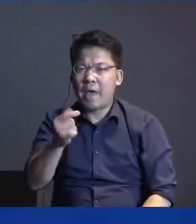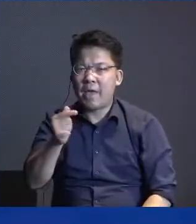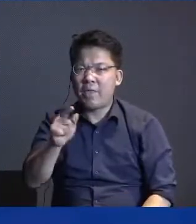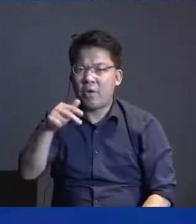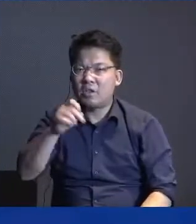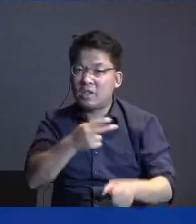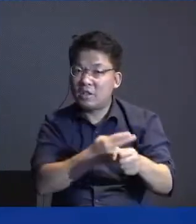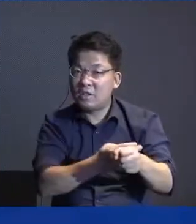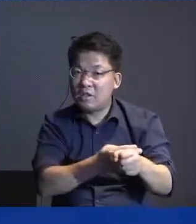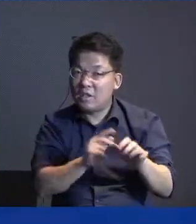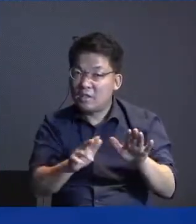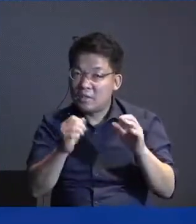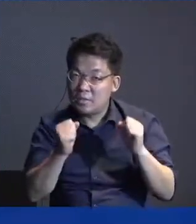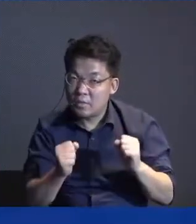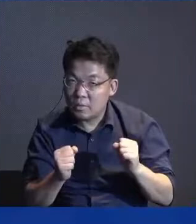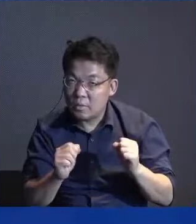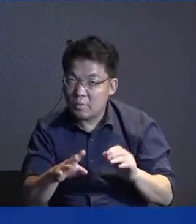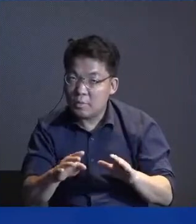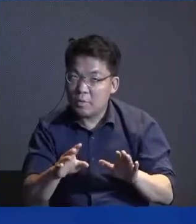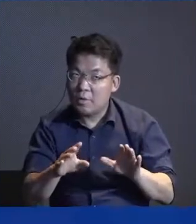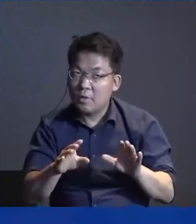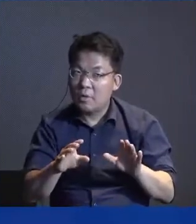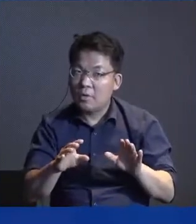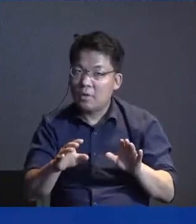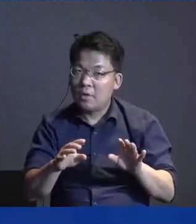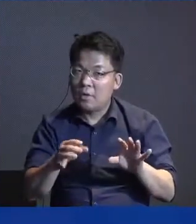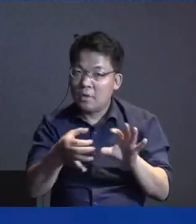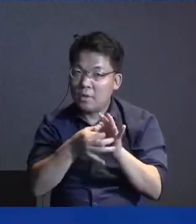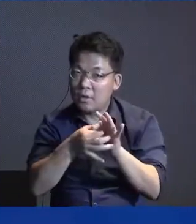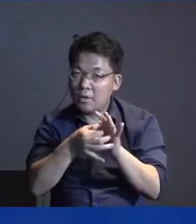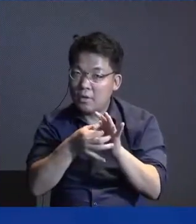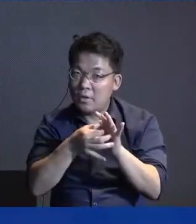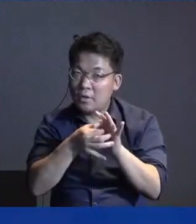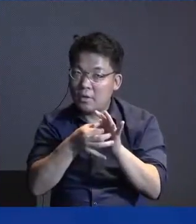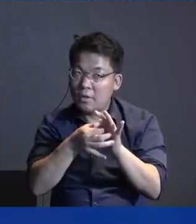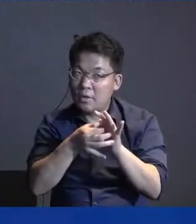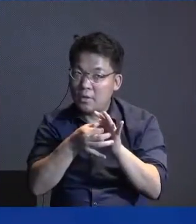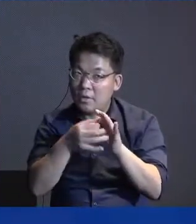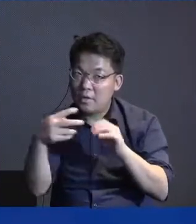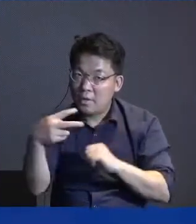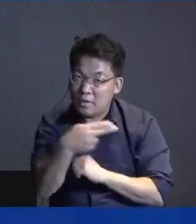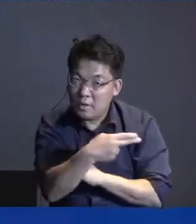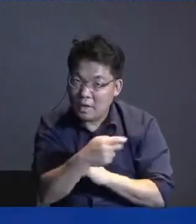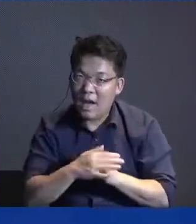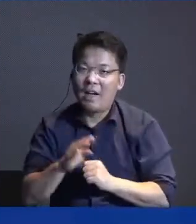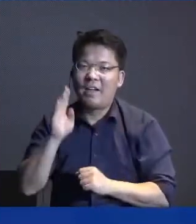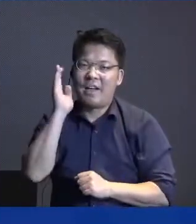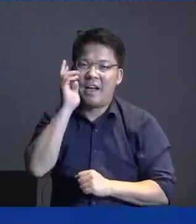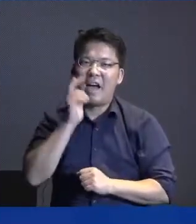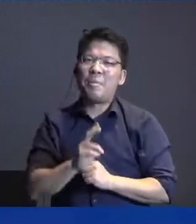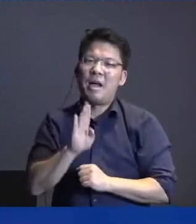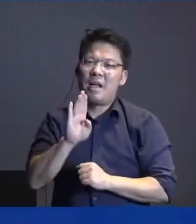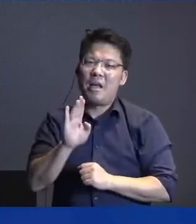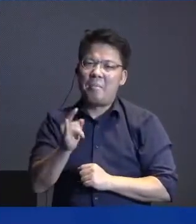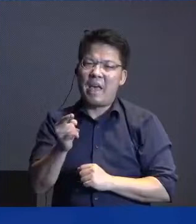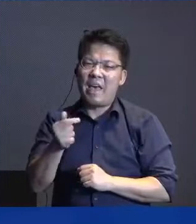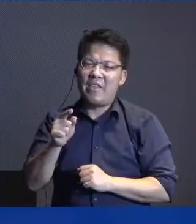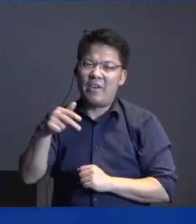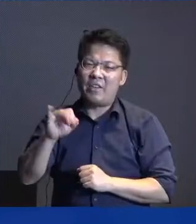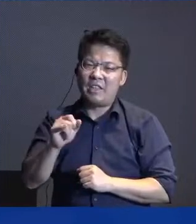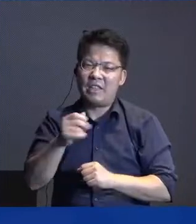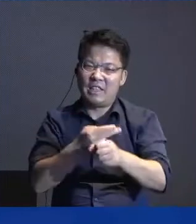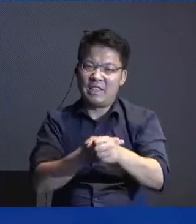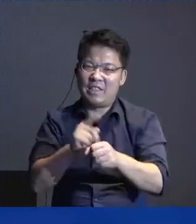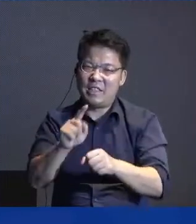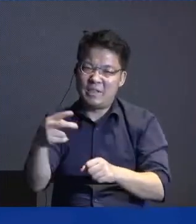leave? Have you already left? So I think Dr. Banerjee left. And Professor Ha, are you there?